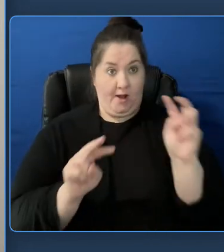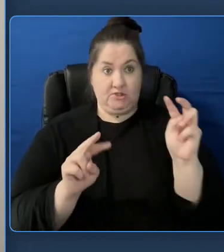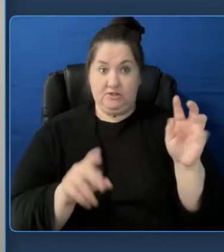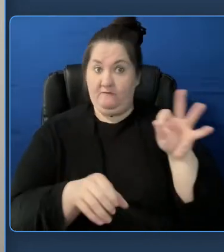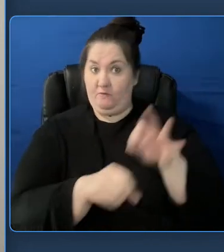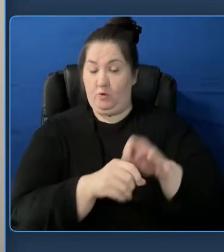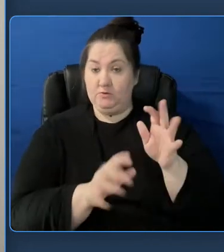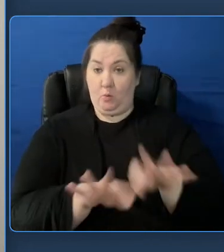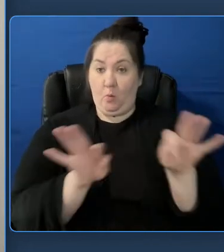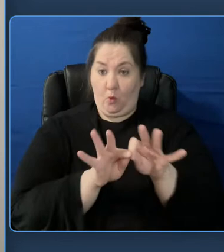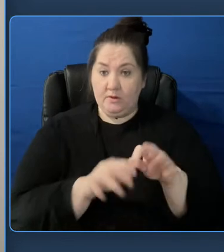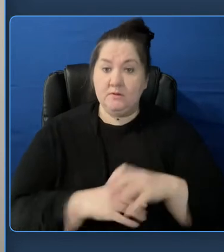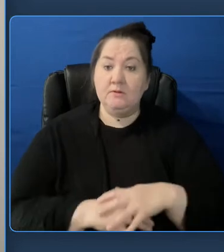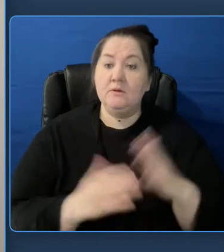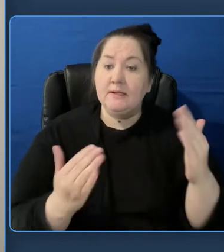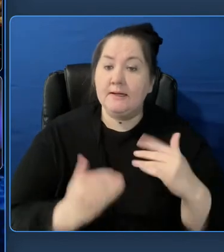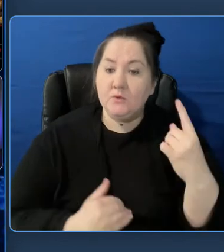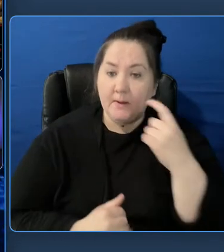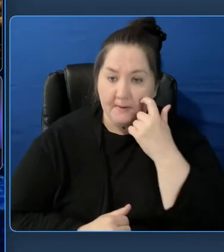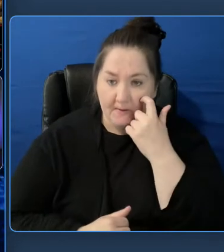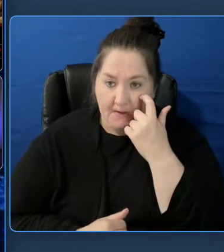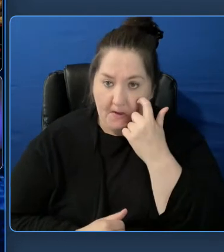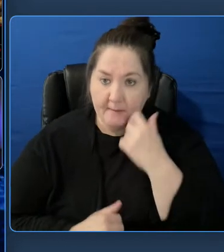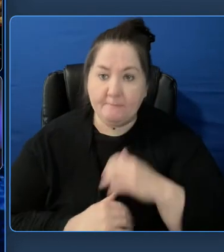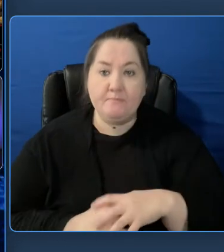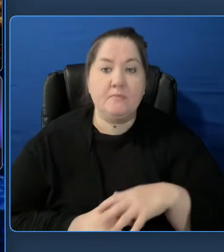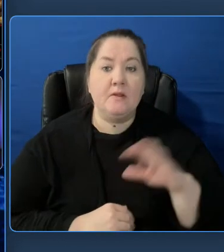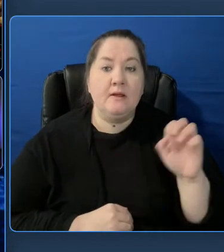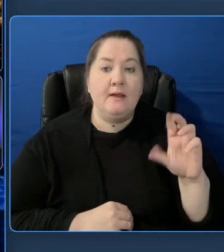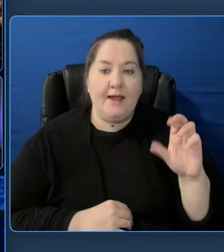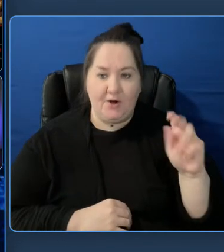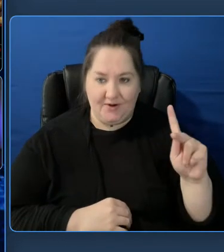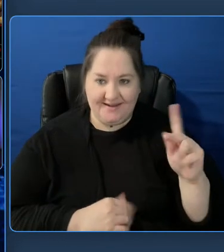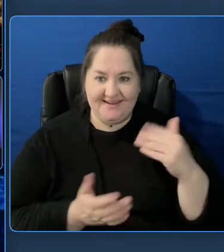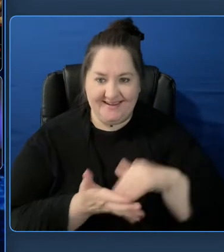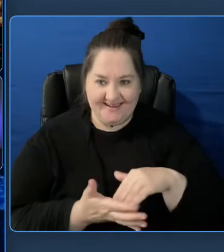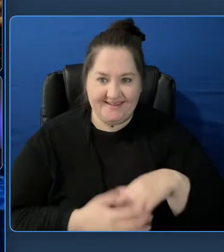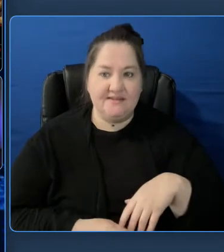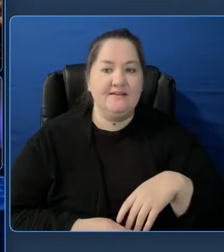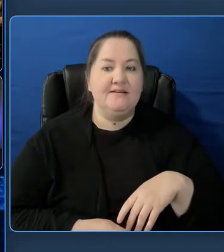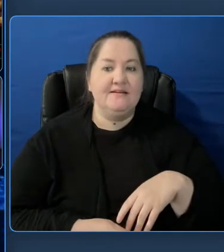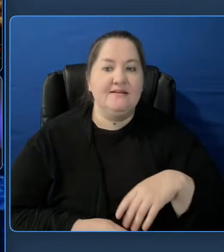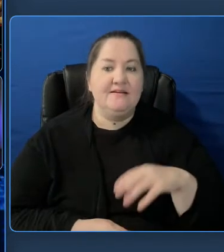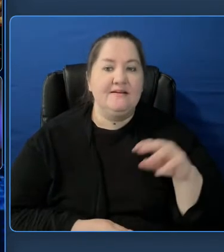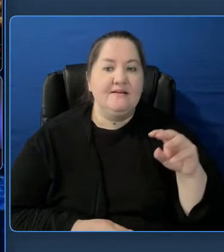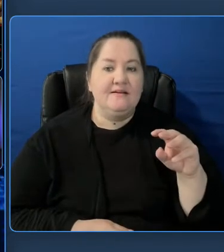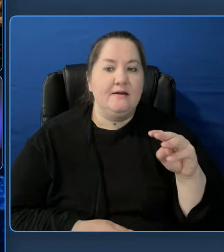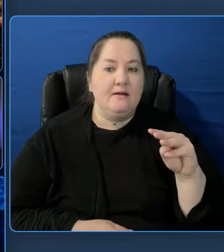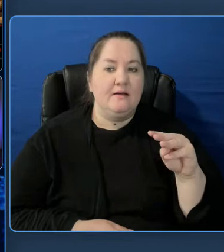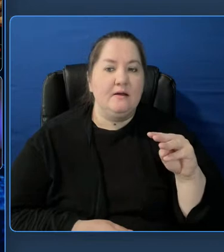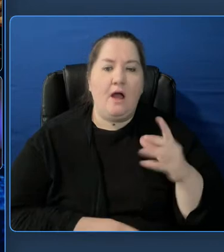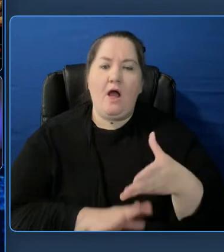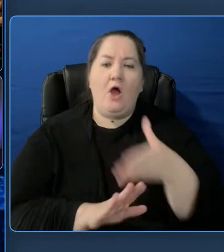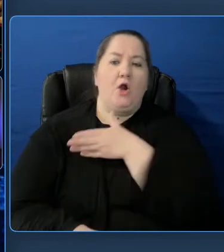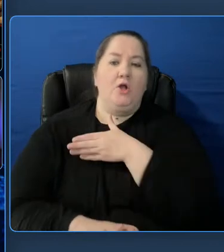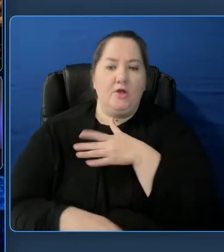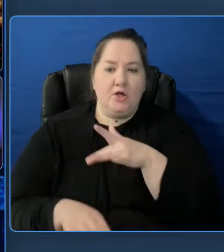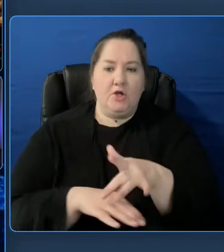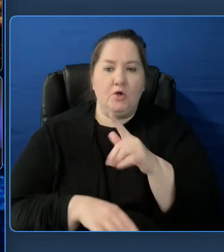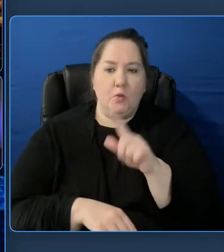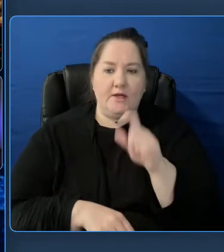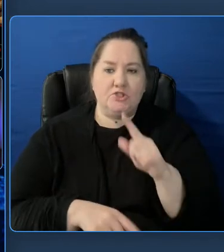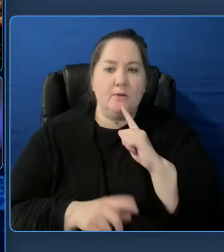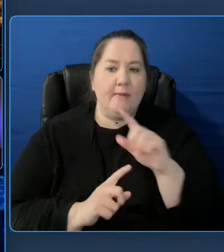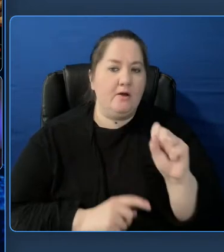important. So let's go to our next question. And it's from Eric Hertz in Hartford, Connecticut, referring to an earlier question